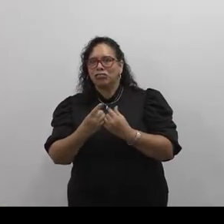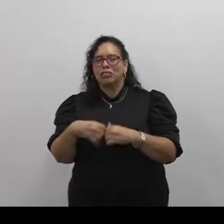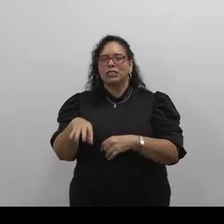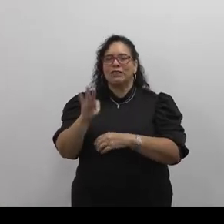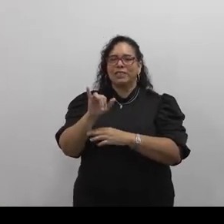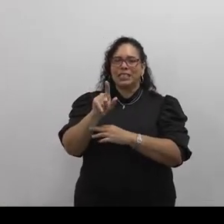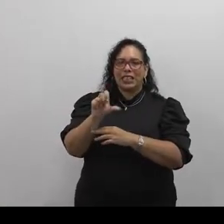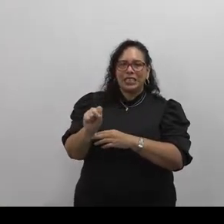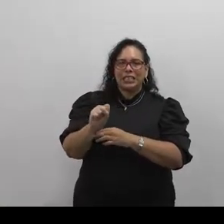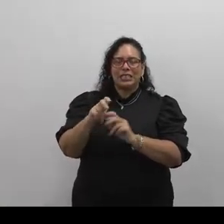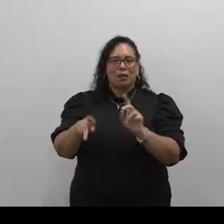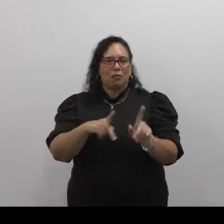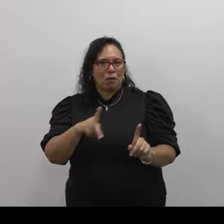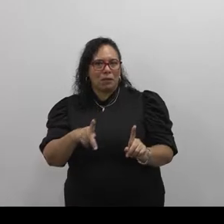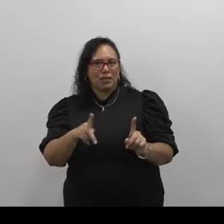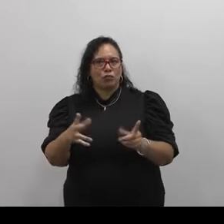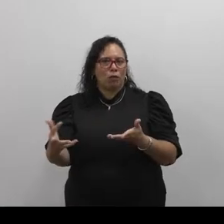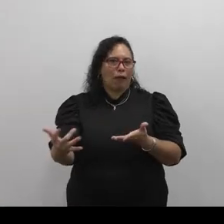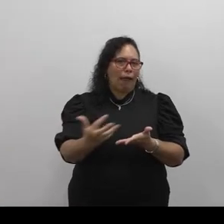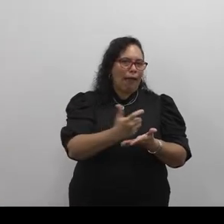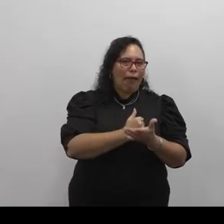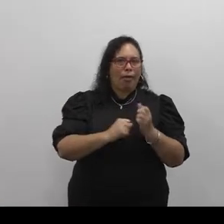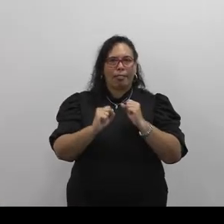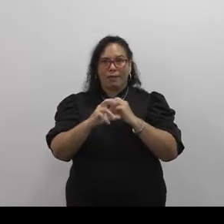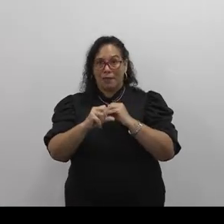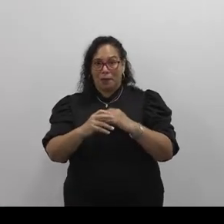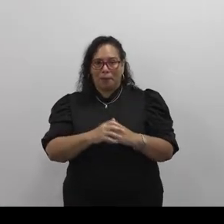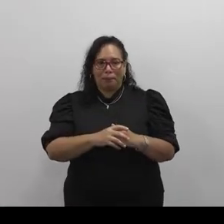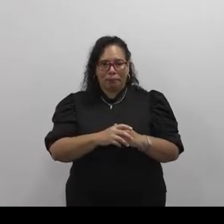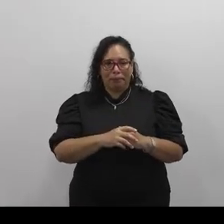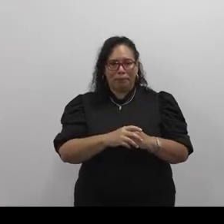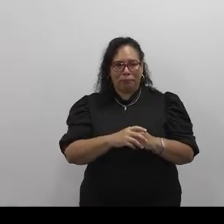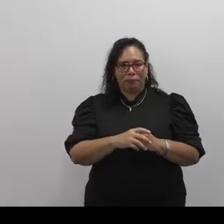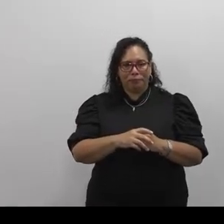to gather the feedback we were looking for.